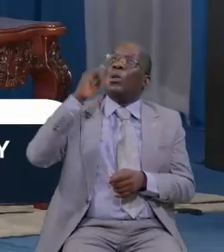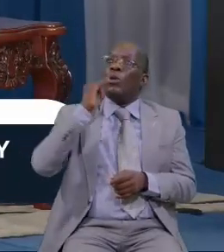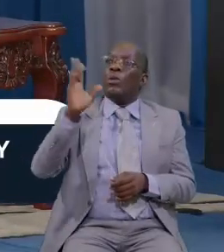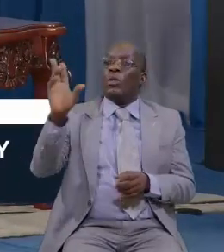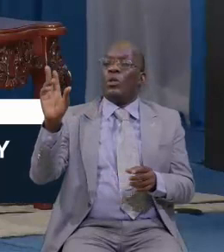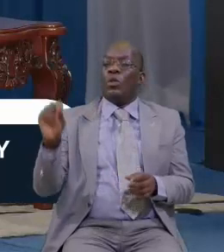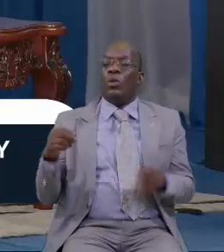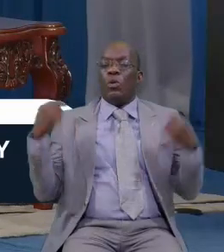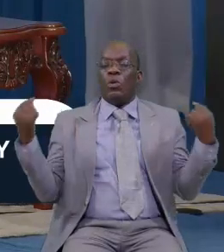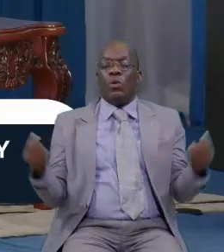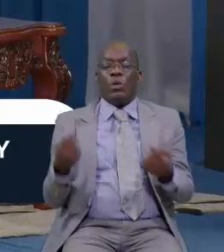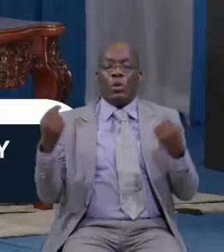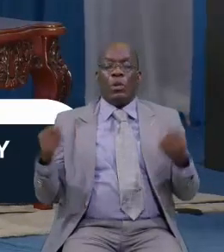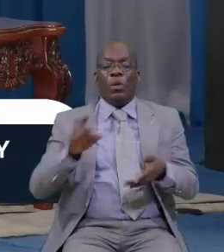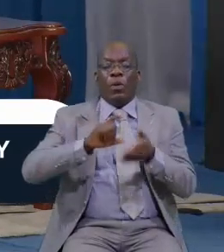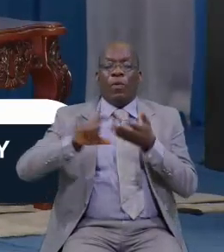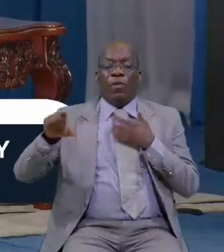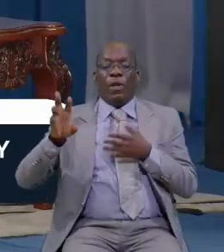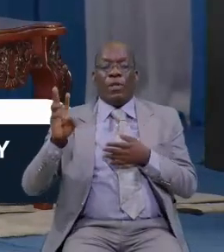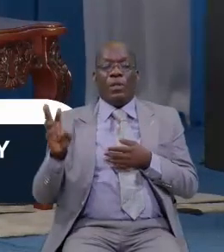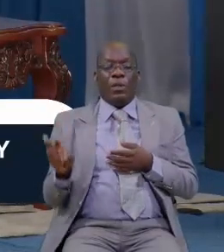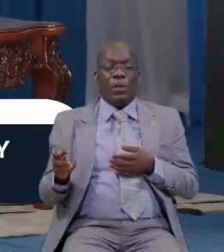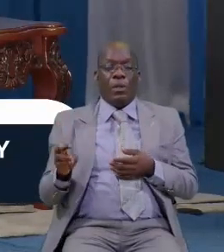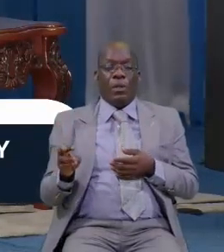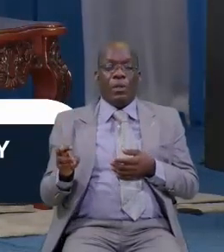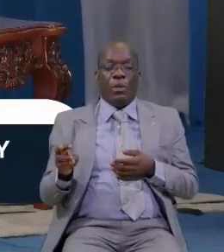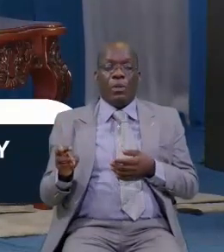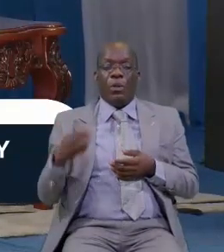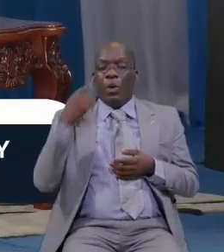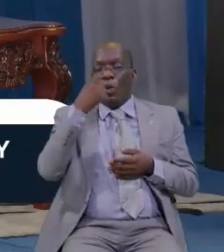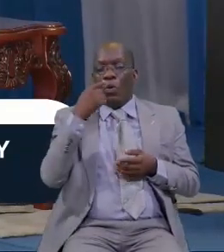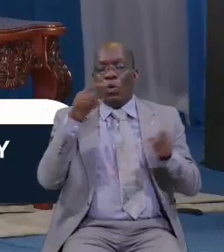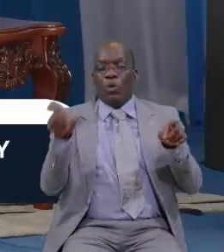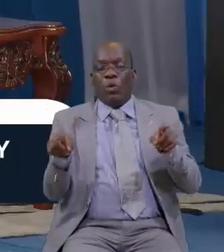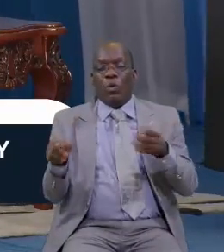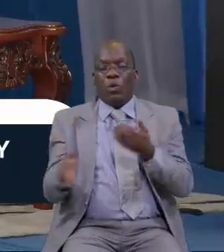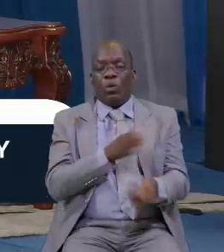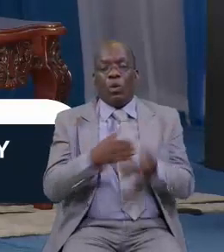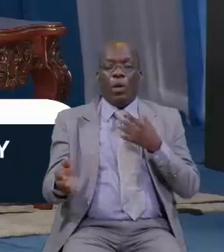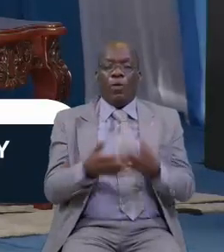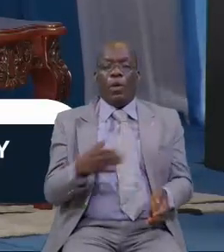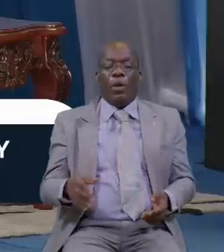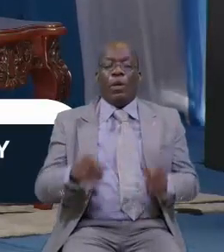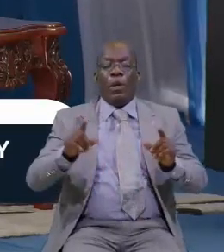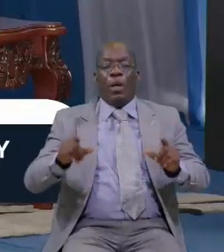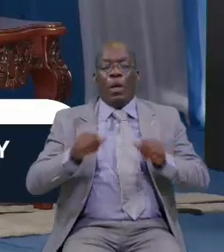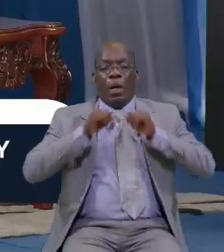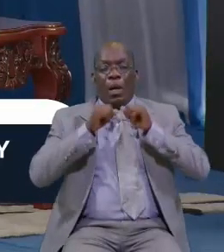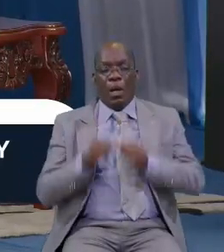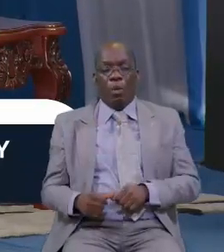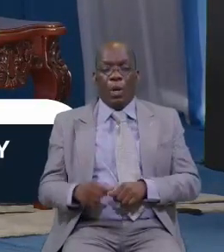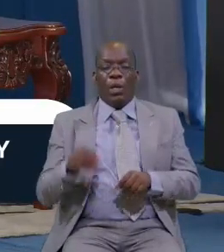Look at verse 6. In verse 6, whosoever abideth in